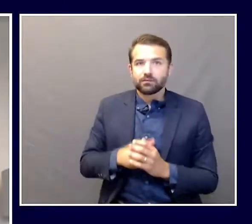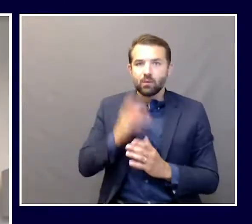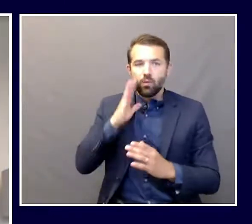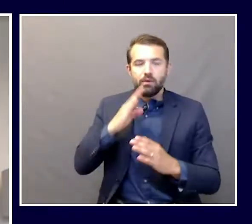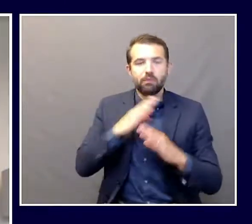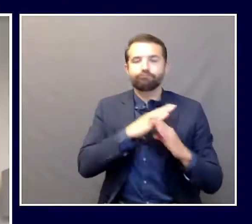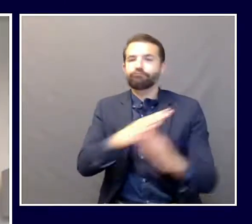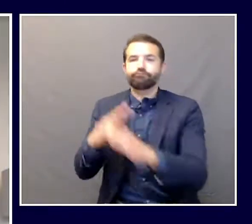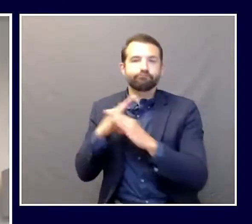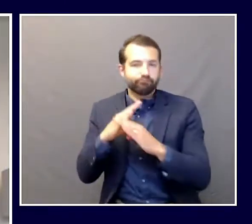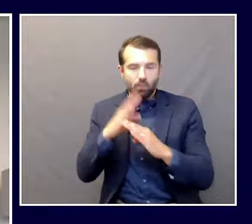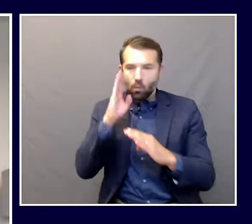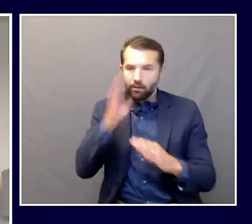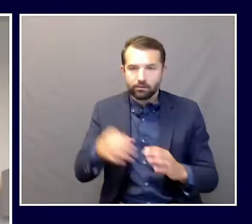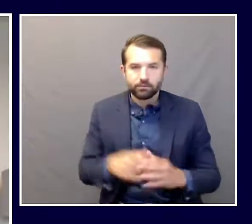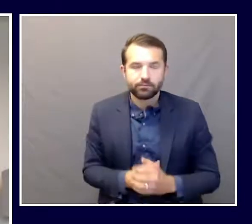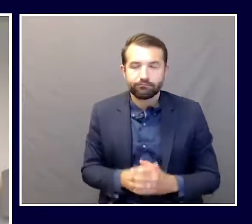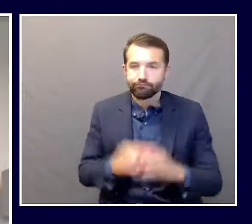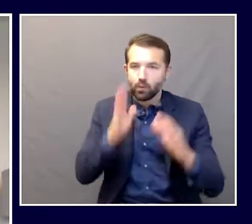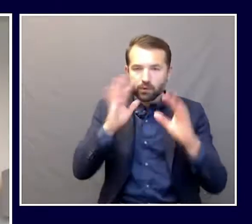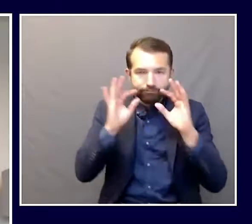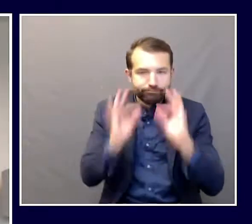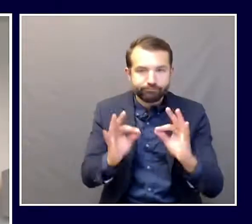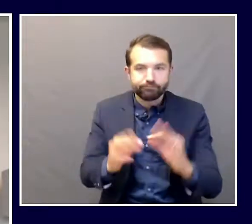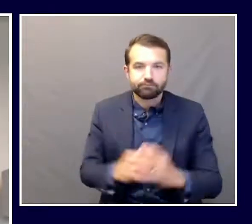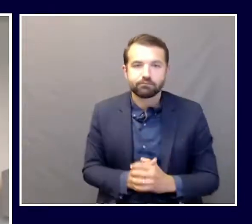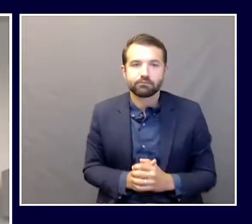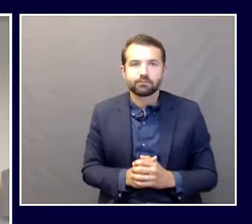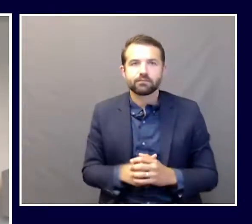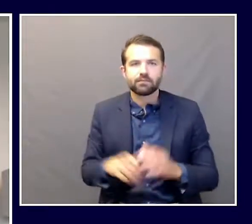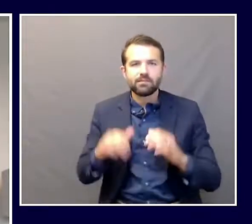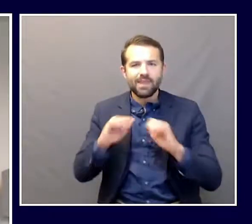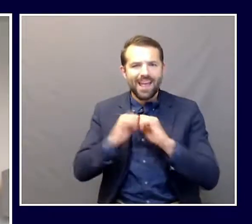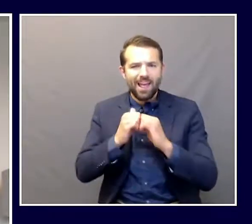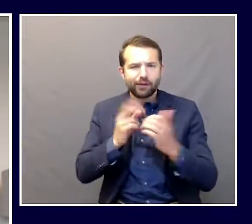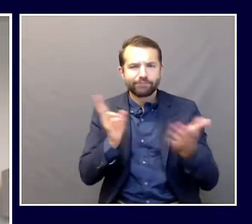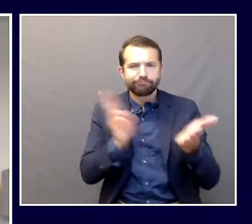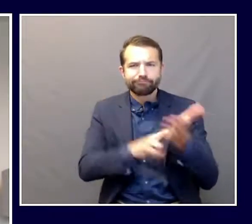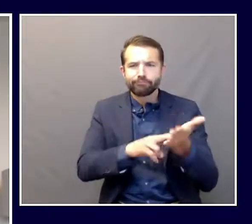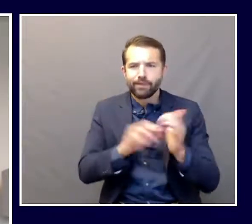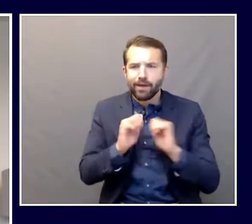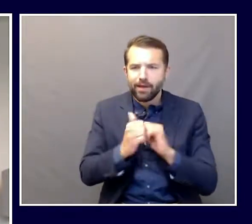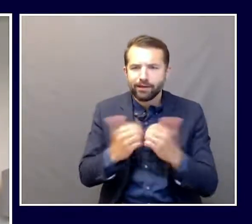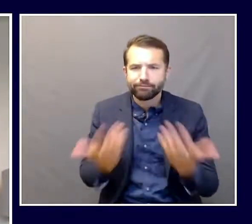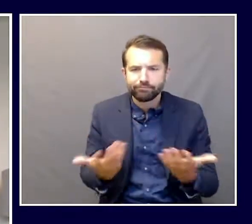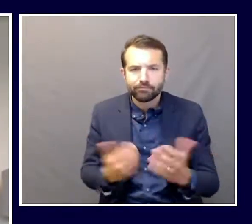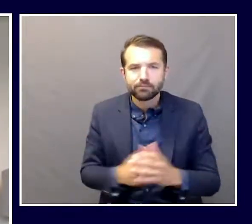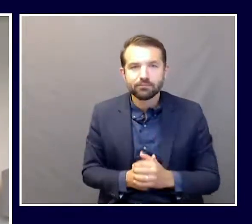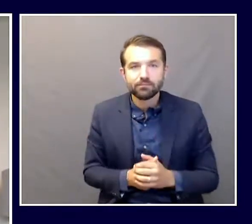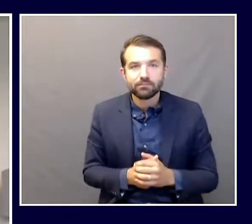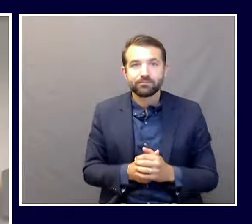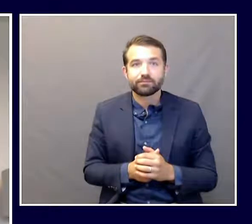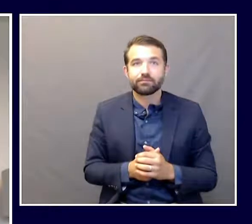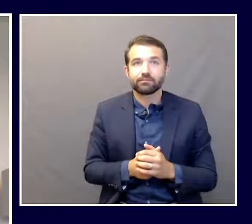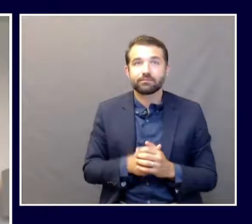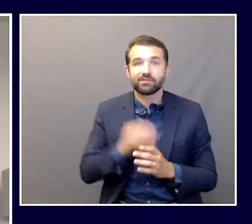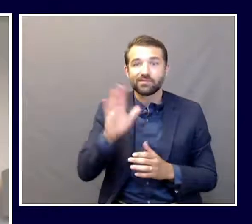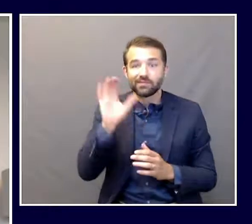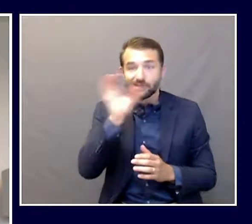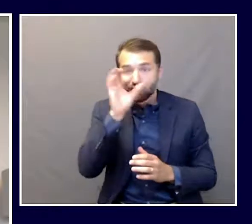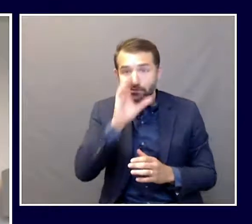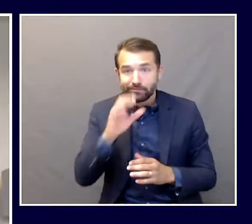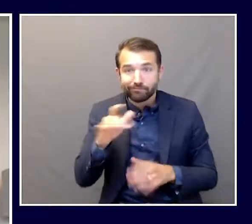then the second of all, or the best way to find where to go register is to just go to your favorite search engine and type in Maine